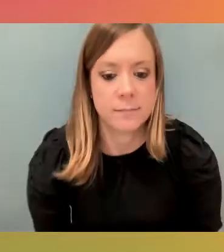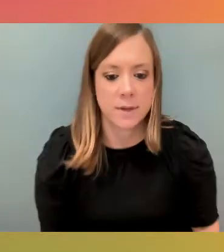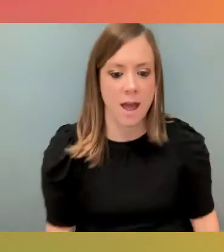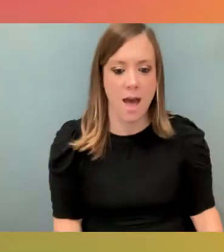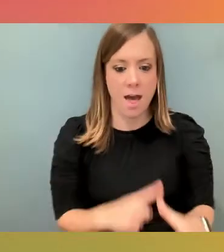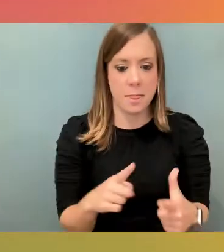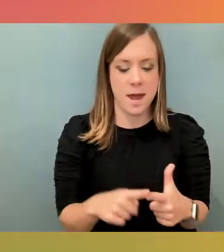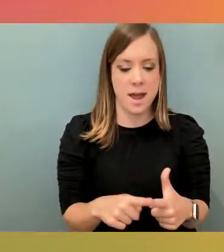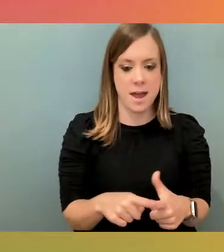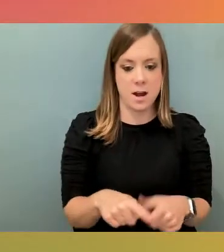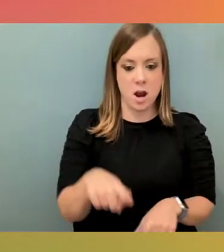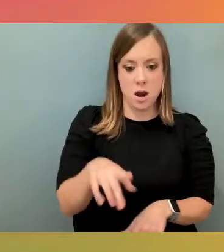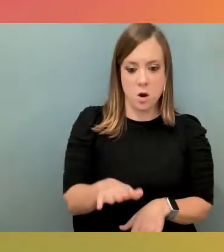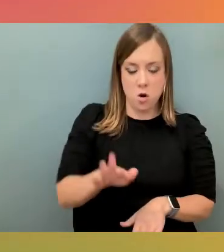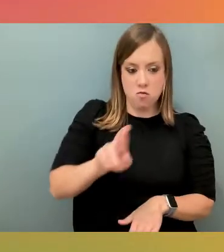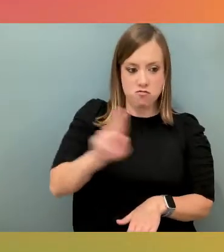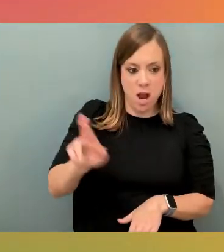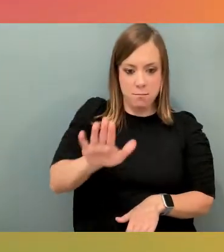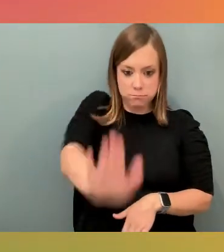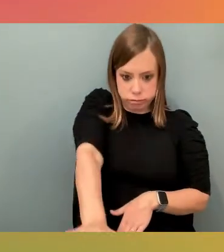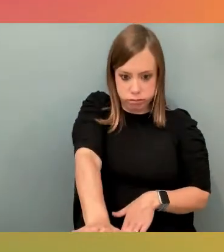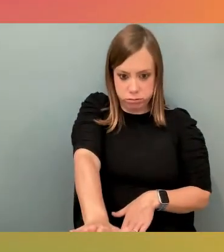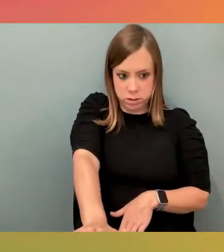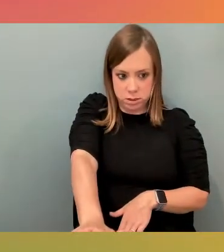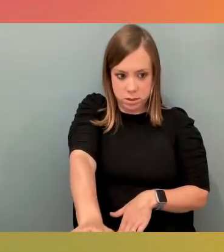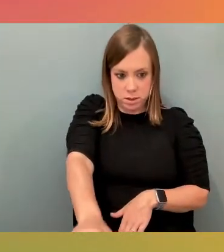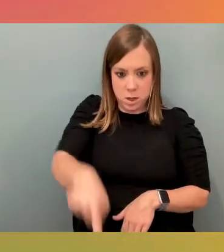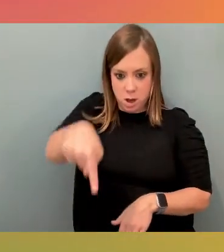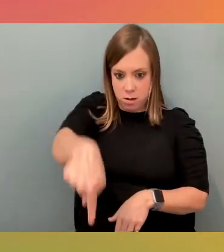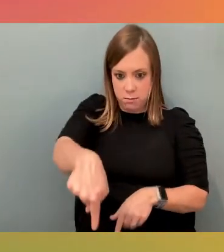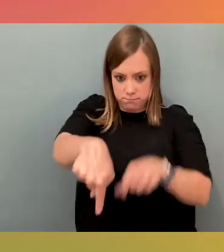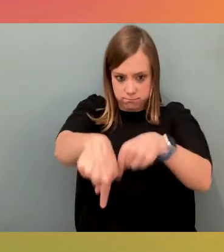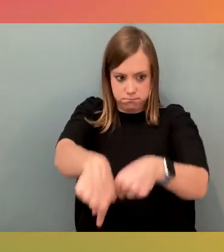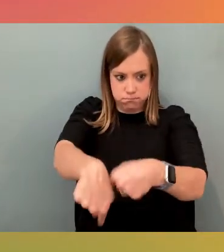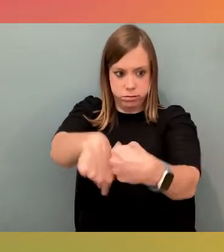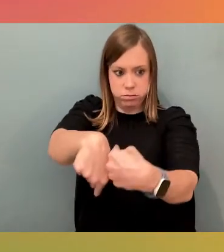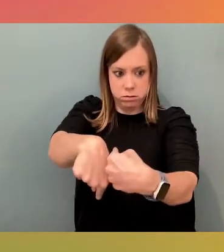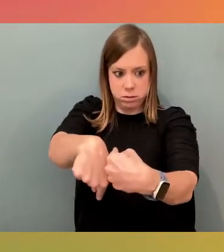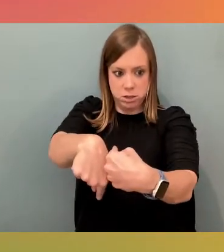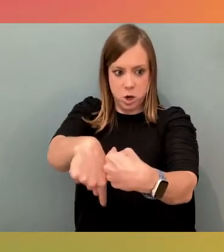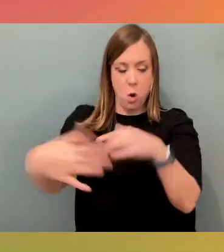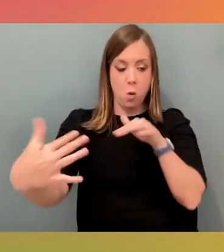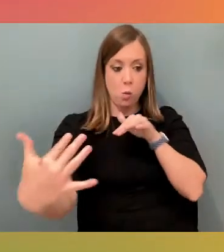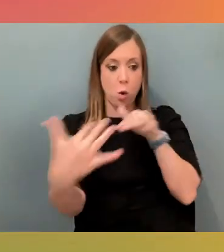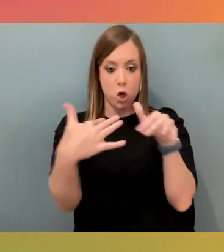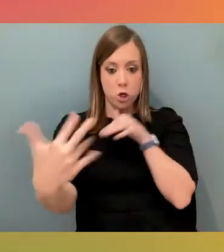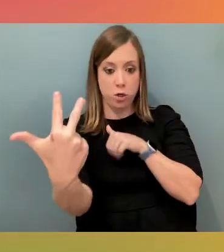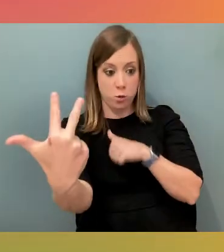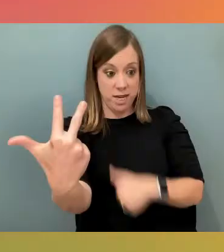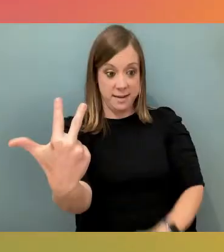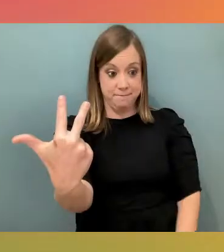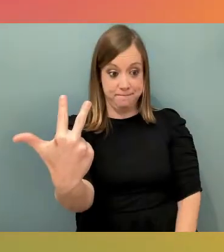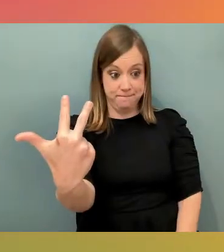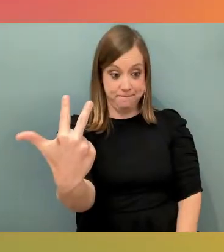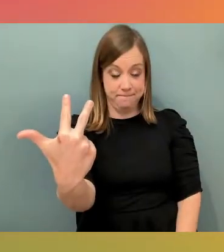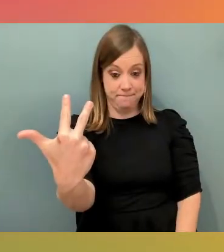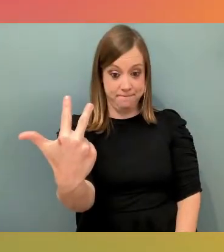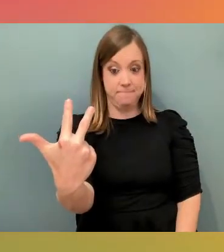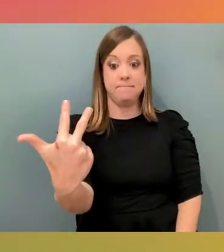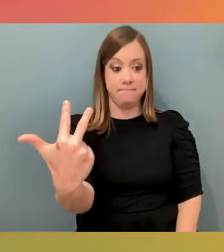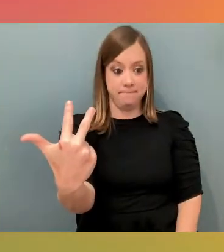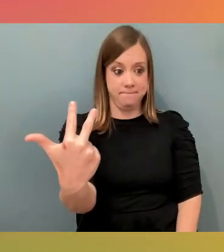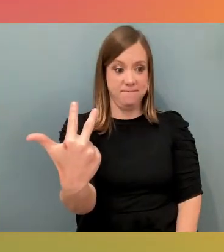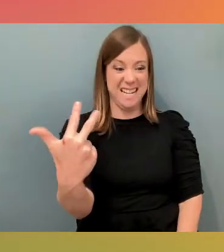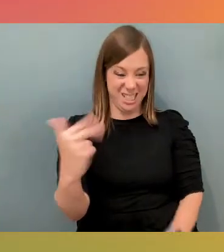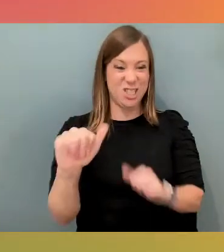leg up as we make our way to warrior three. This is a challenging balance, so don't worry about falling. We're gonna add on to our other balances. See